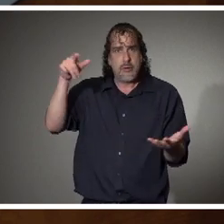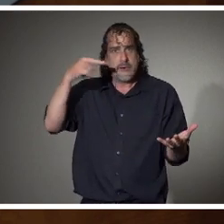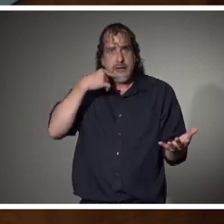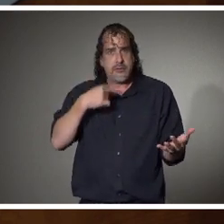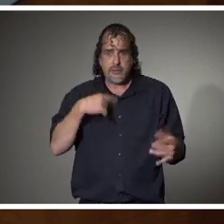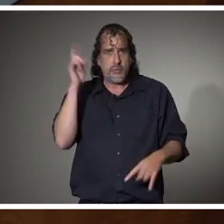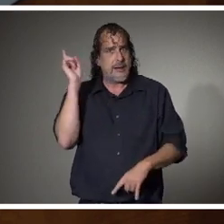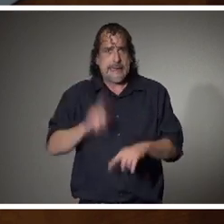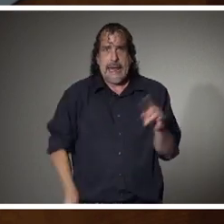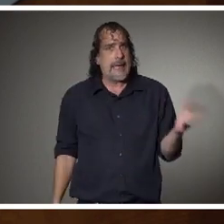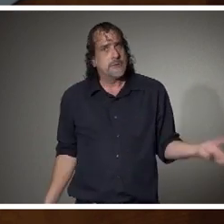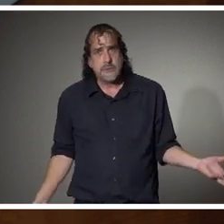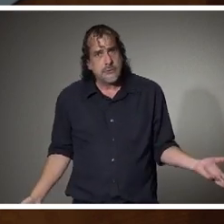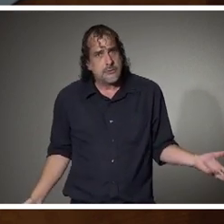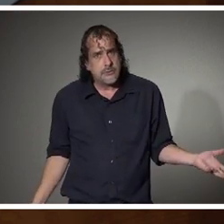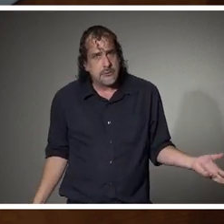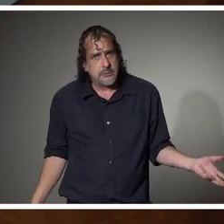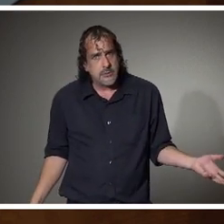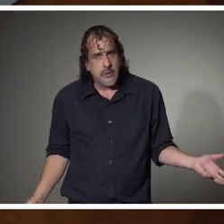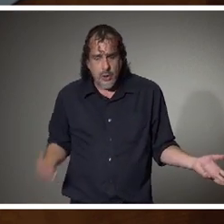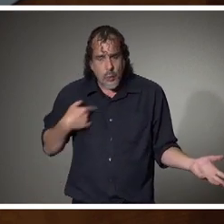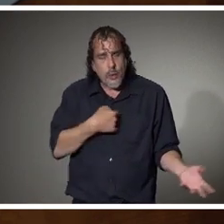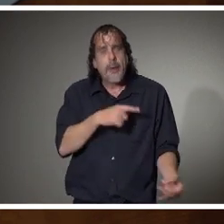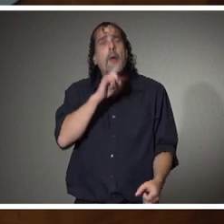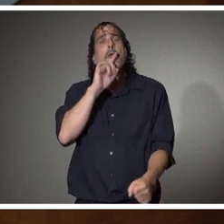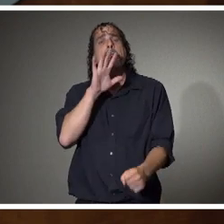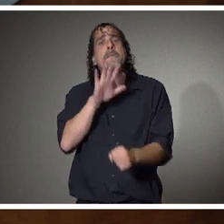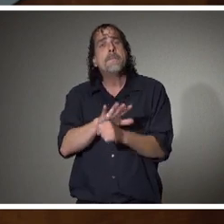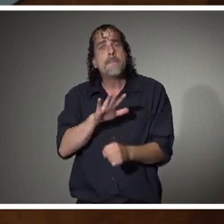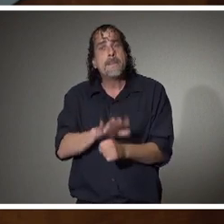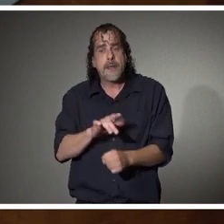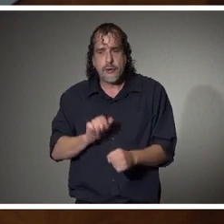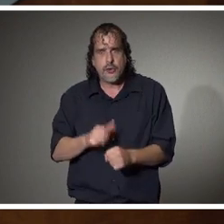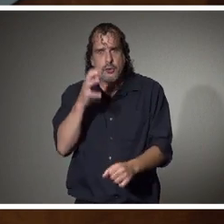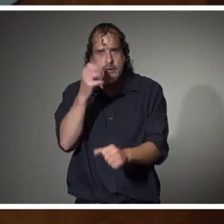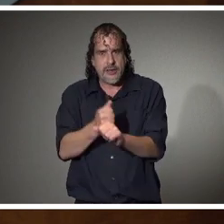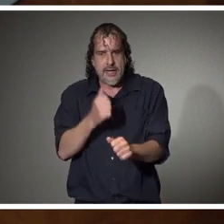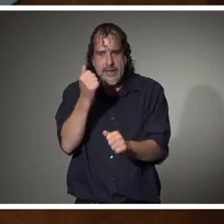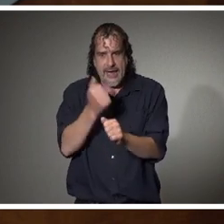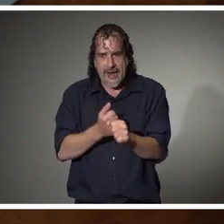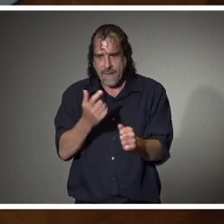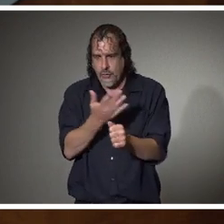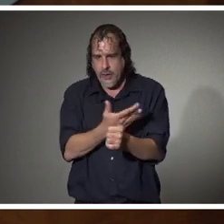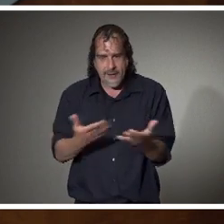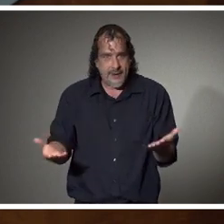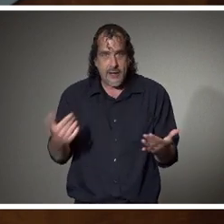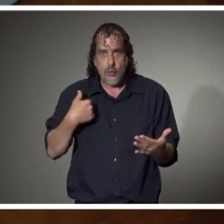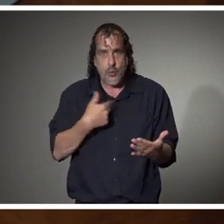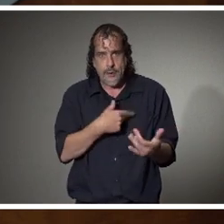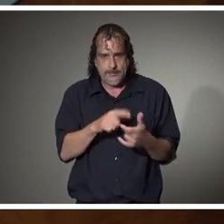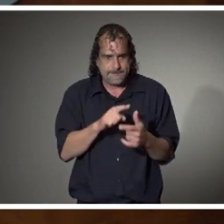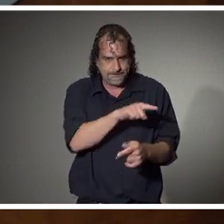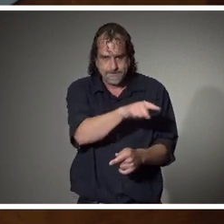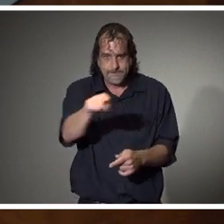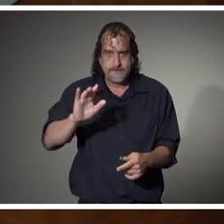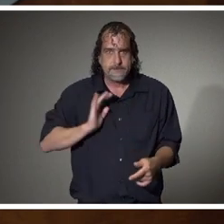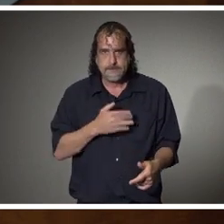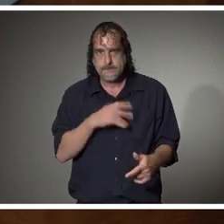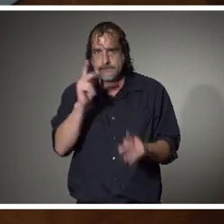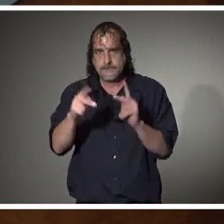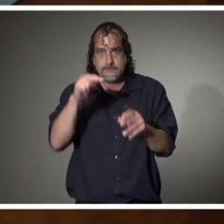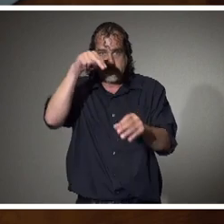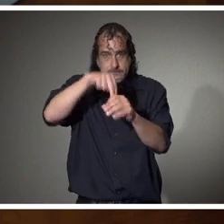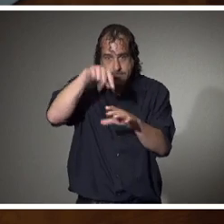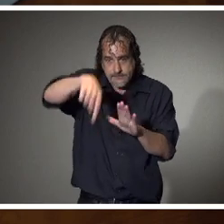can't do that anymore, because we are committed to get every single available resource to the people of Mississippi in